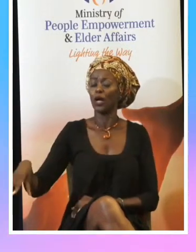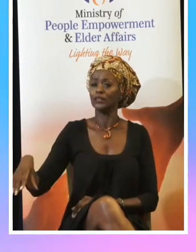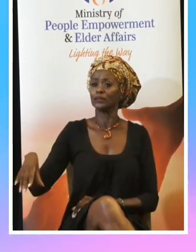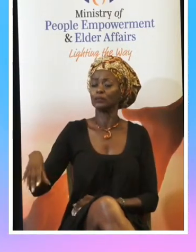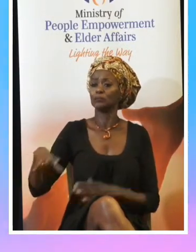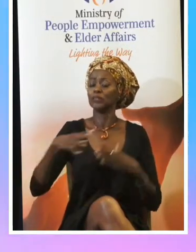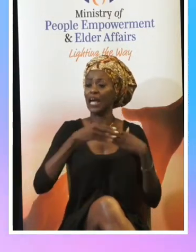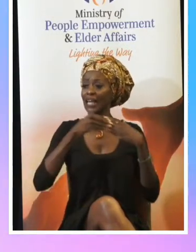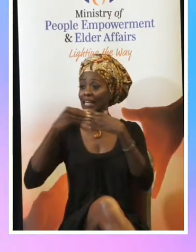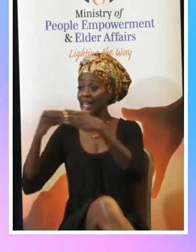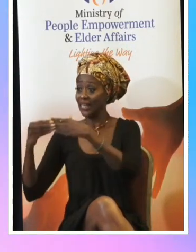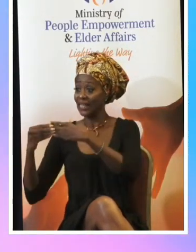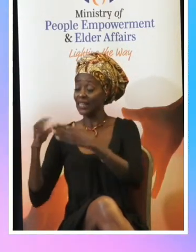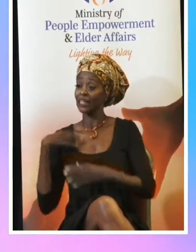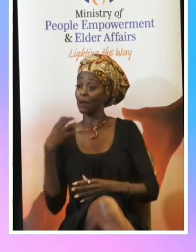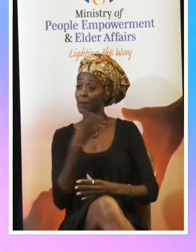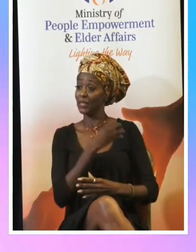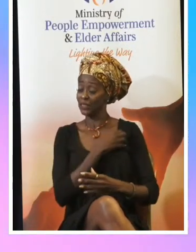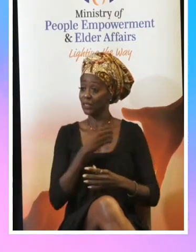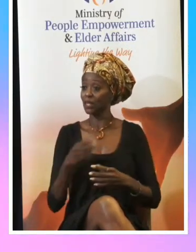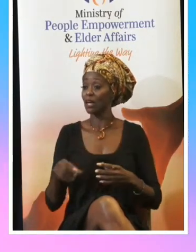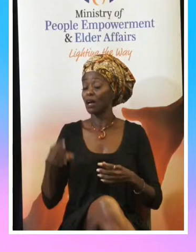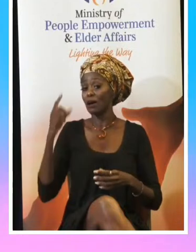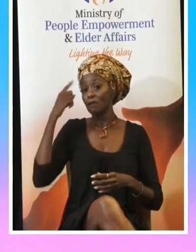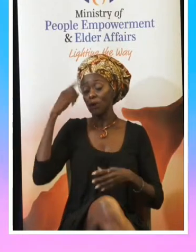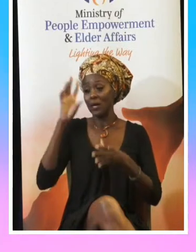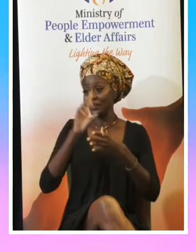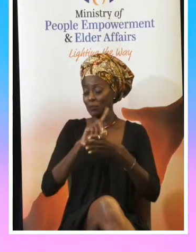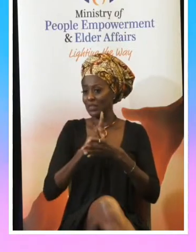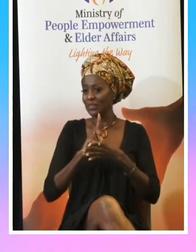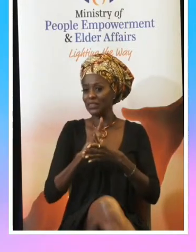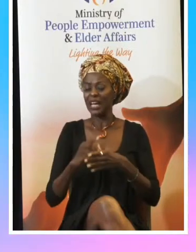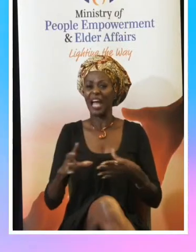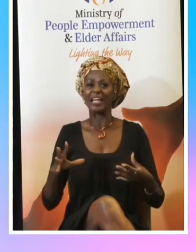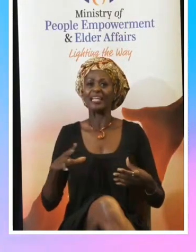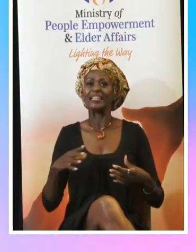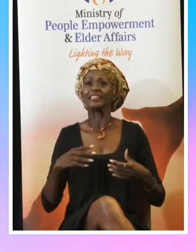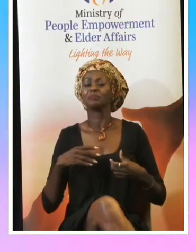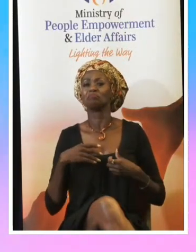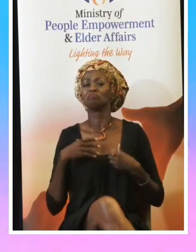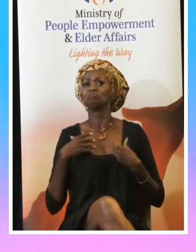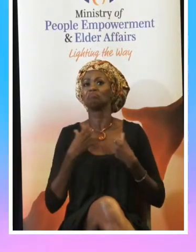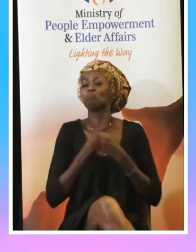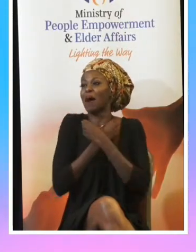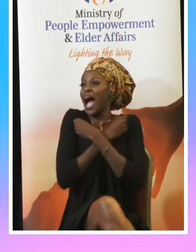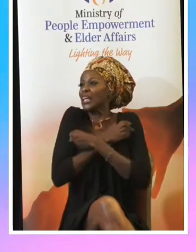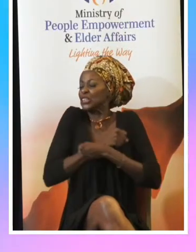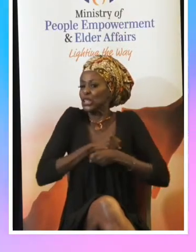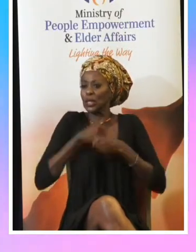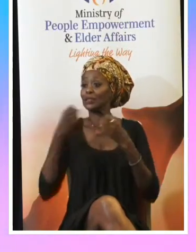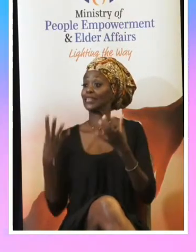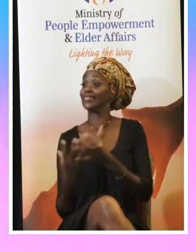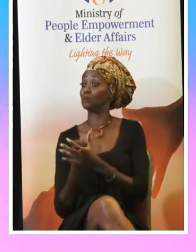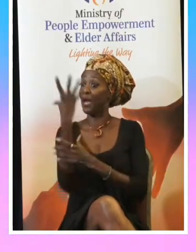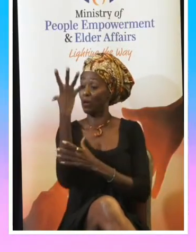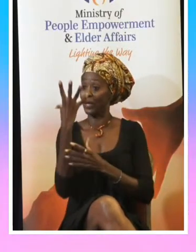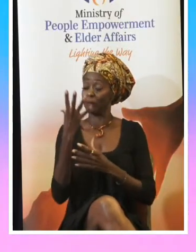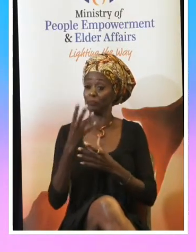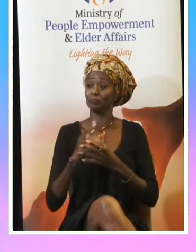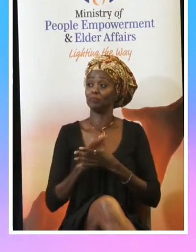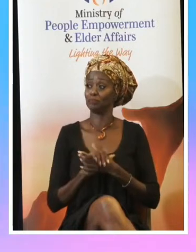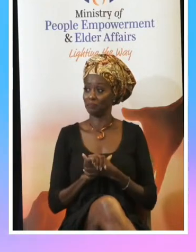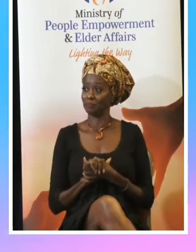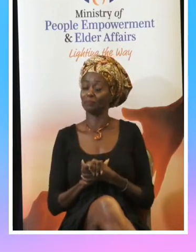disability. Eddie's passion is one of the most inspiring things